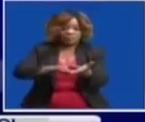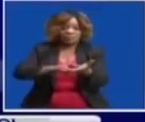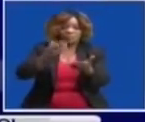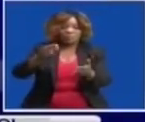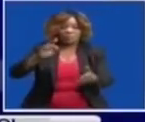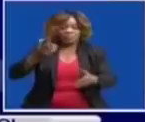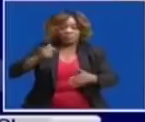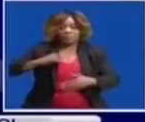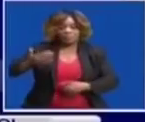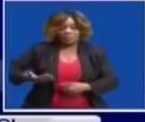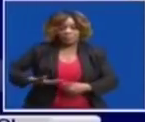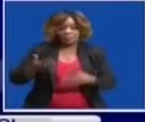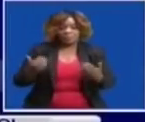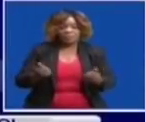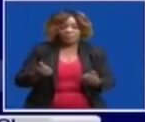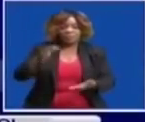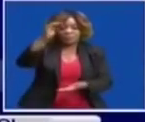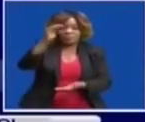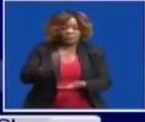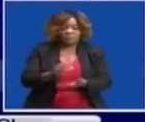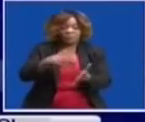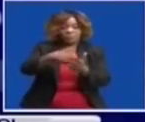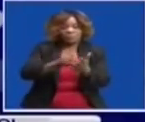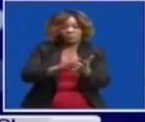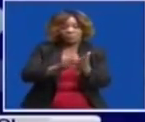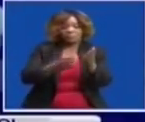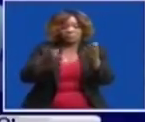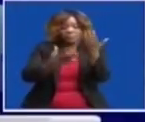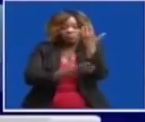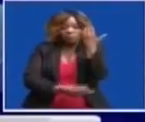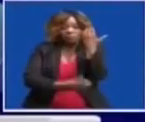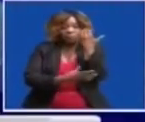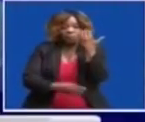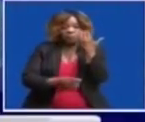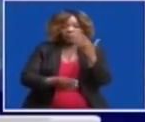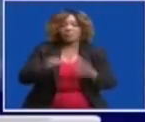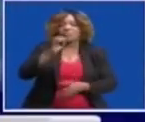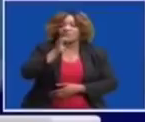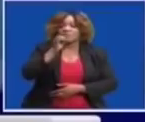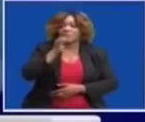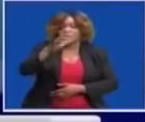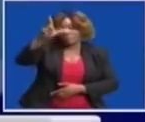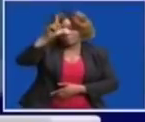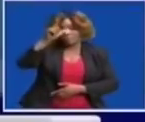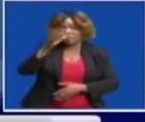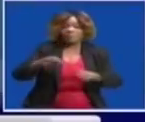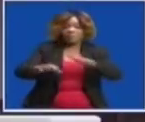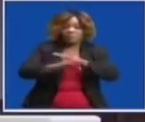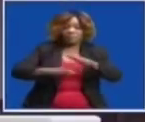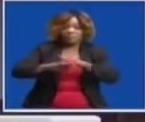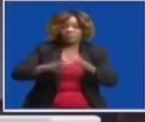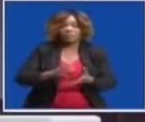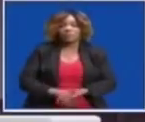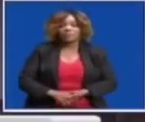her enduring commitment to reducing the vulnerability of the poor through the Esther Lungu Foundation. She is one